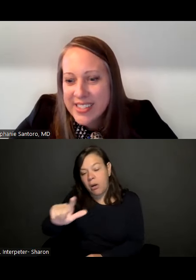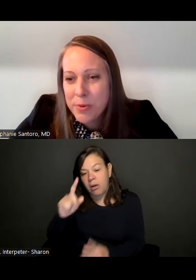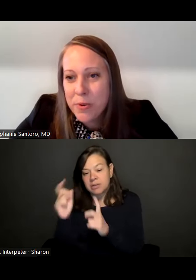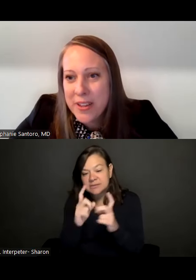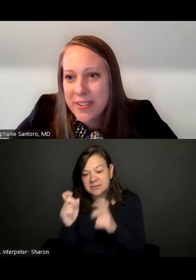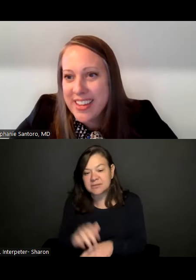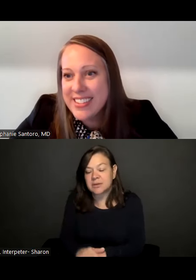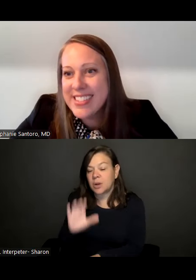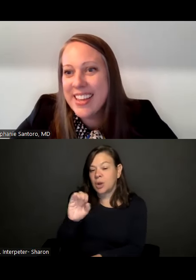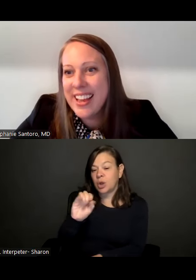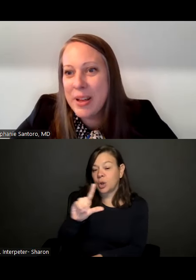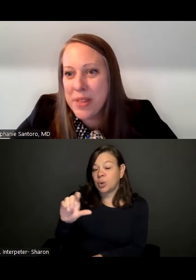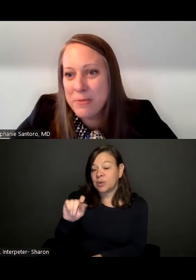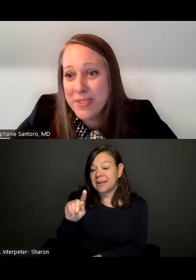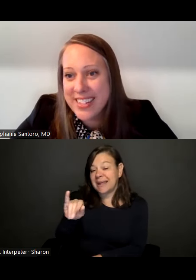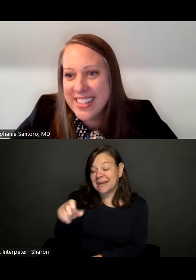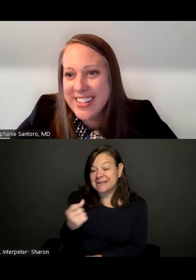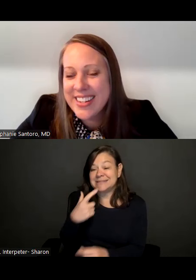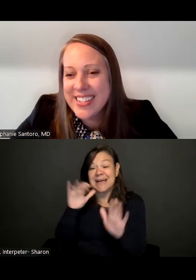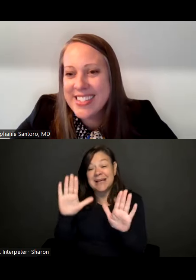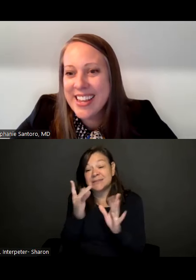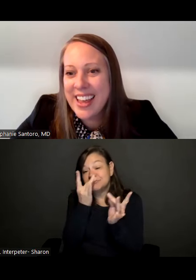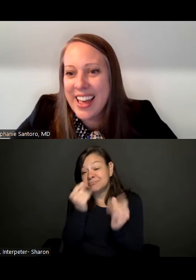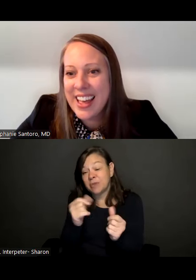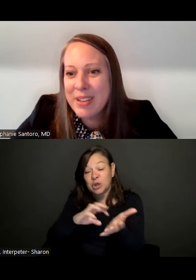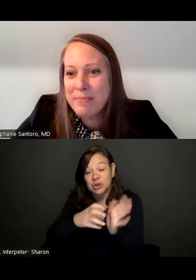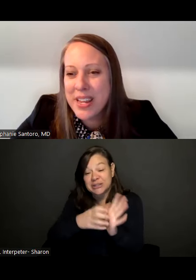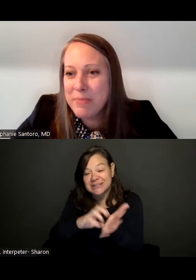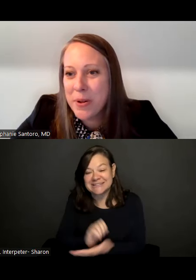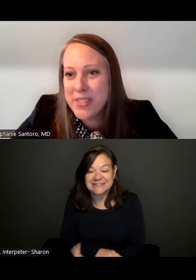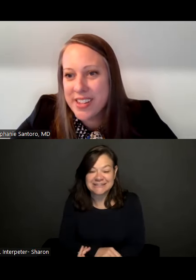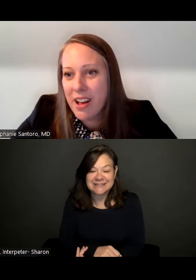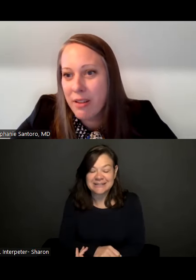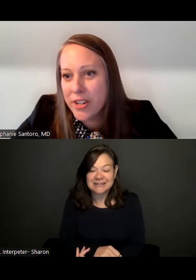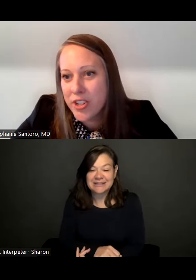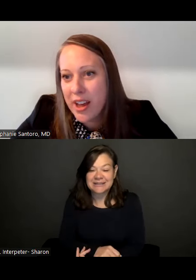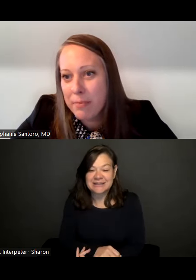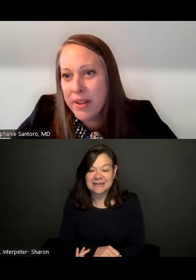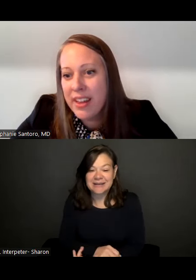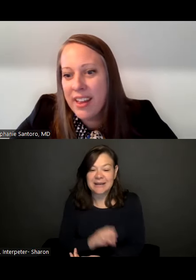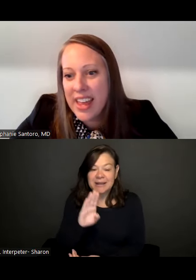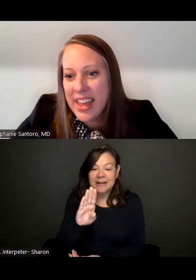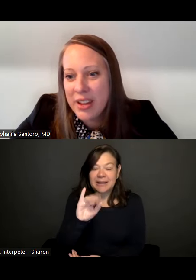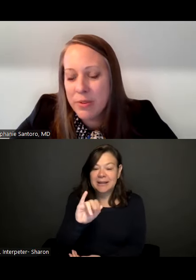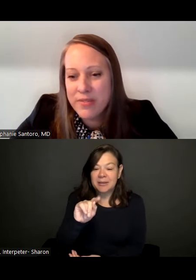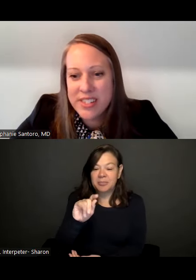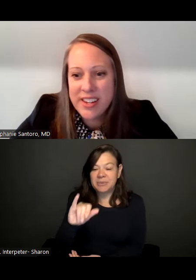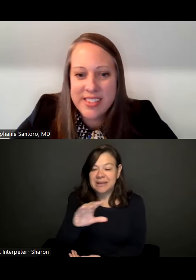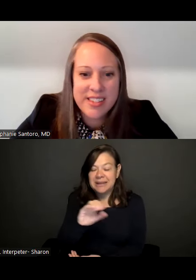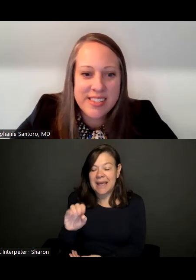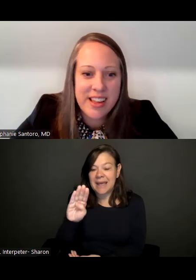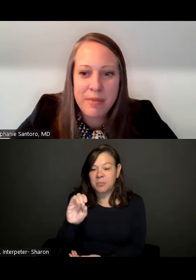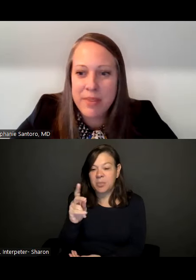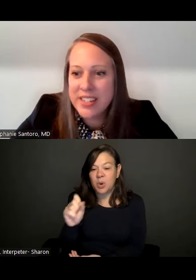Coletti has some great cookies that are really delicious. Biddy and Bose is a coffee shop. And Reeves